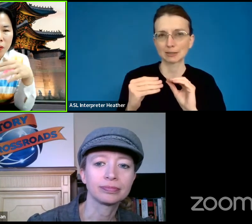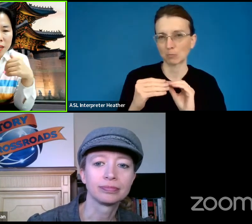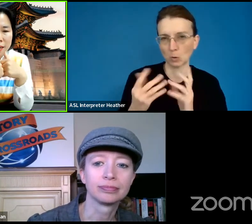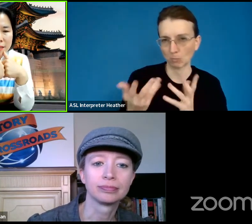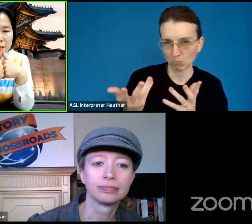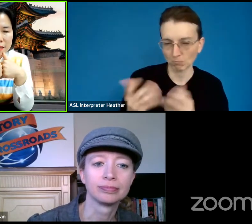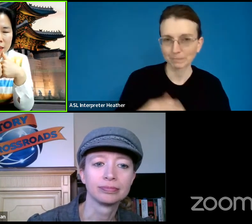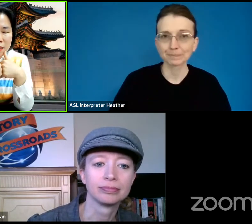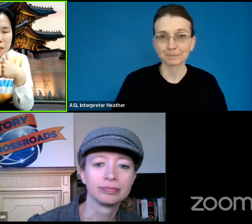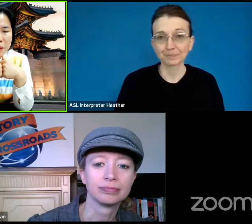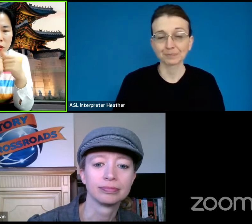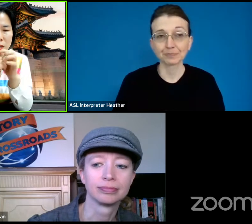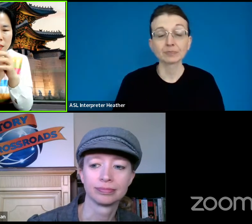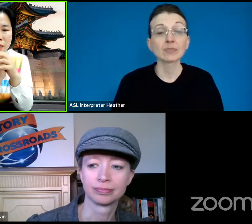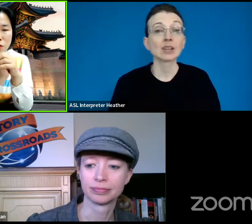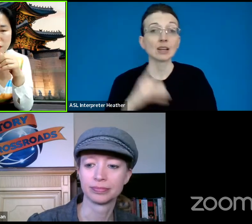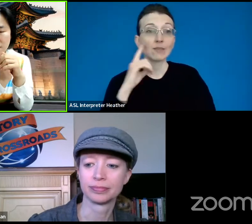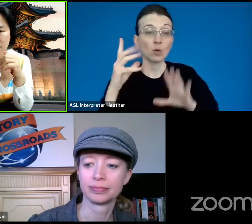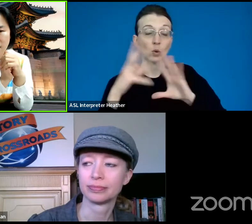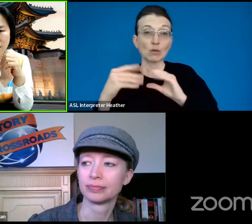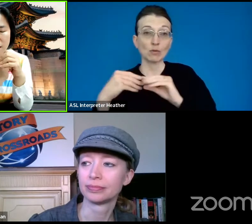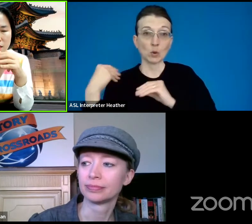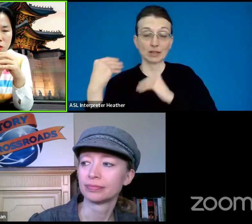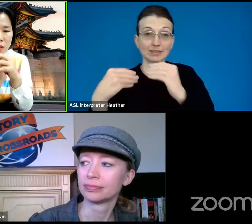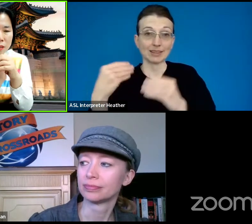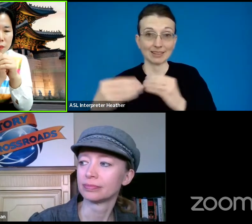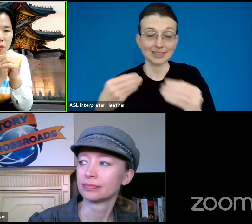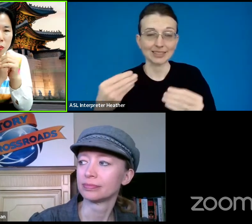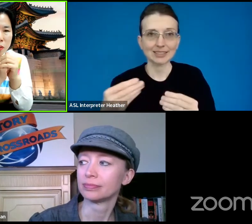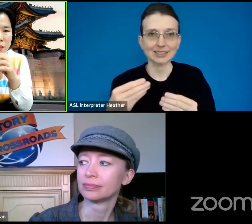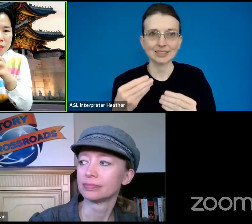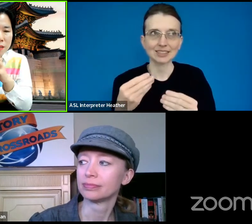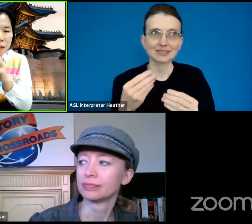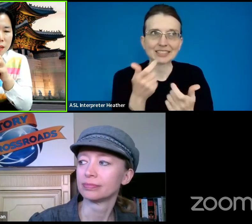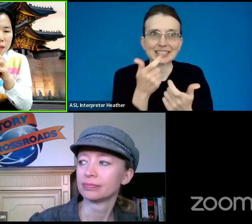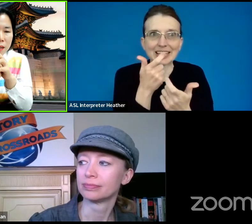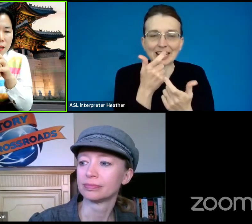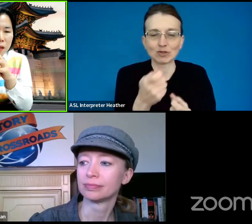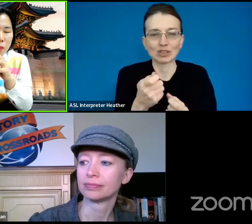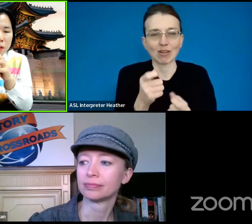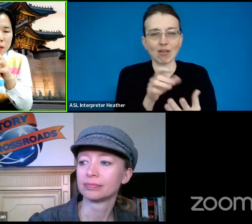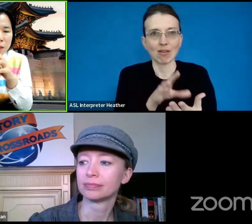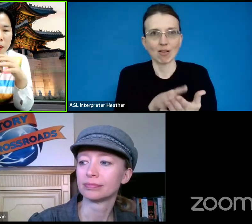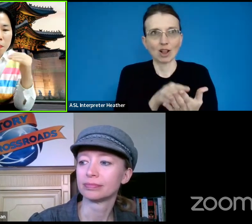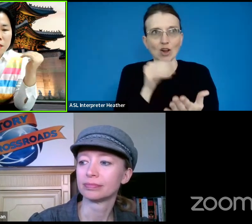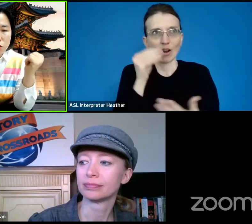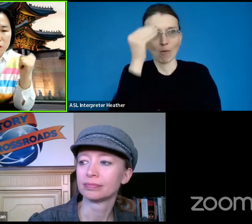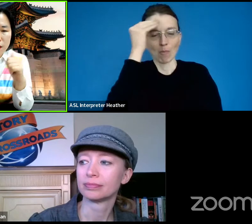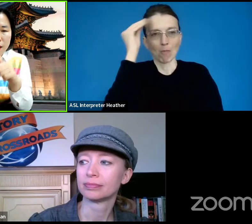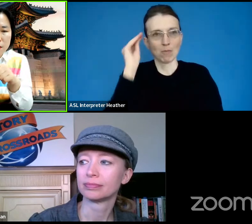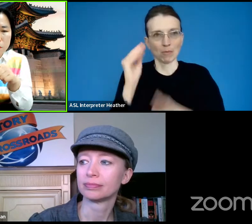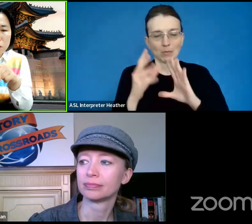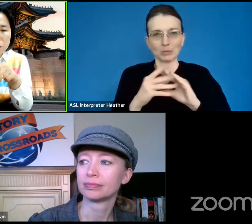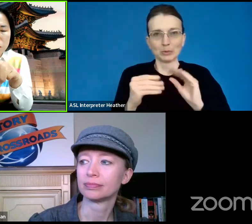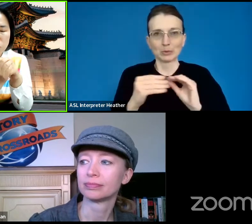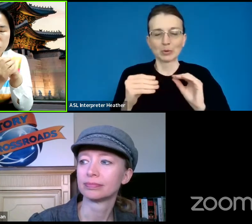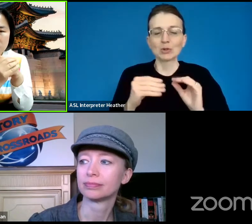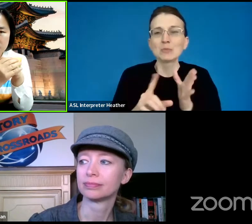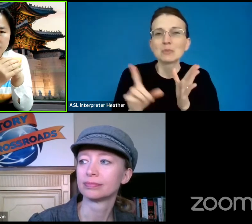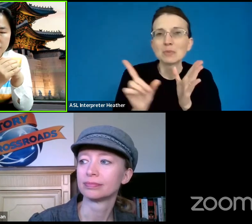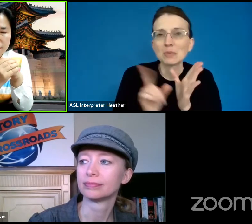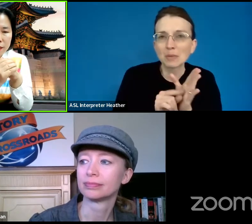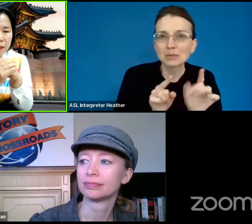Among folktales, especially interesting and instructive stories were published as books